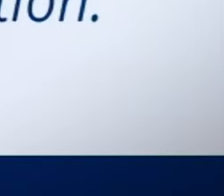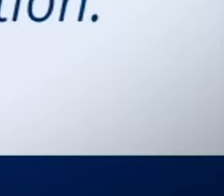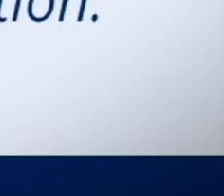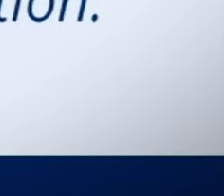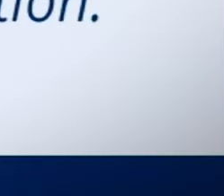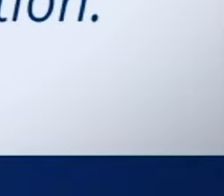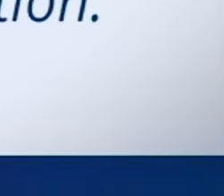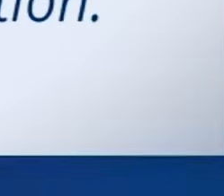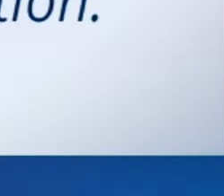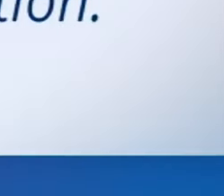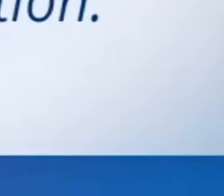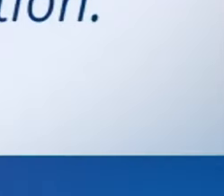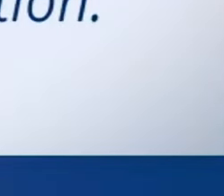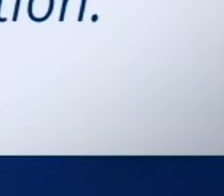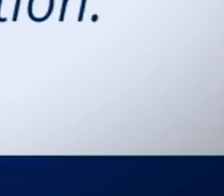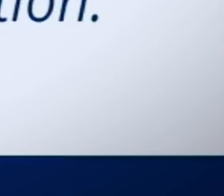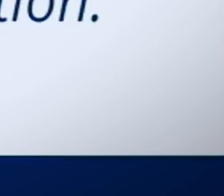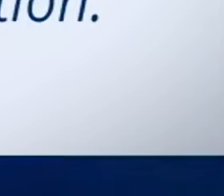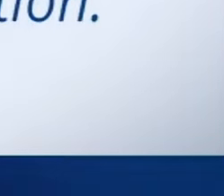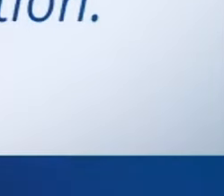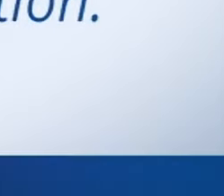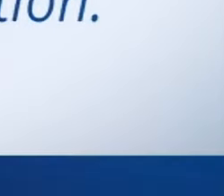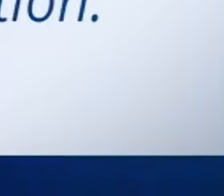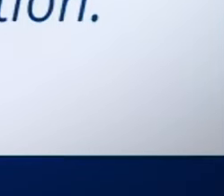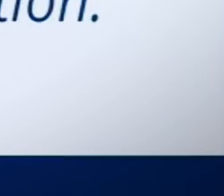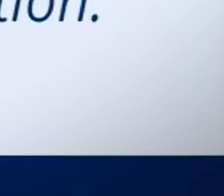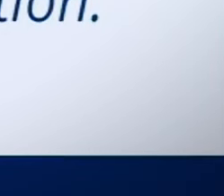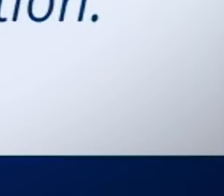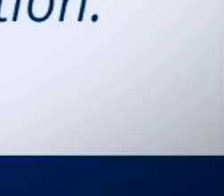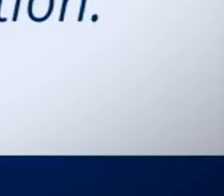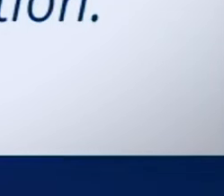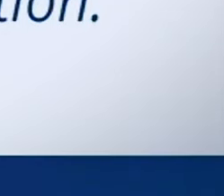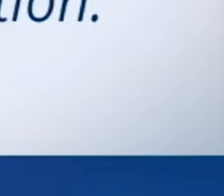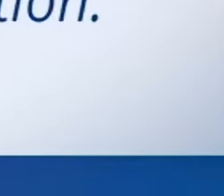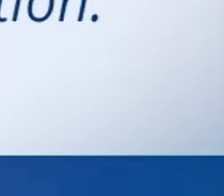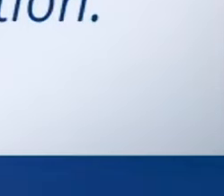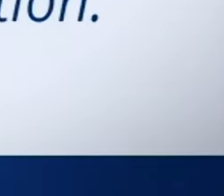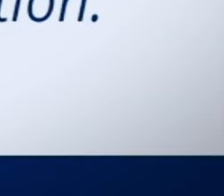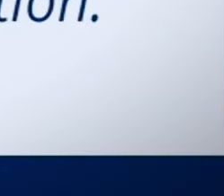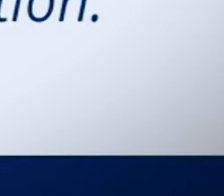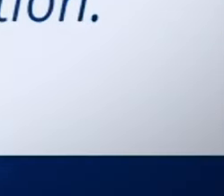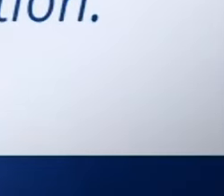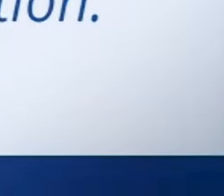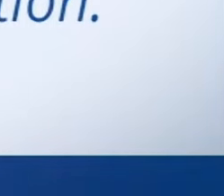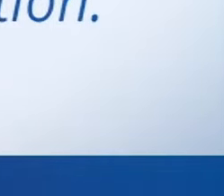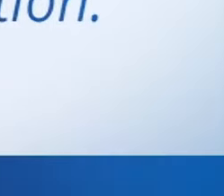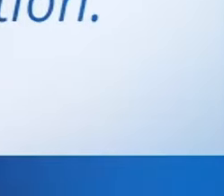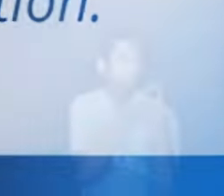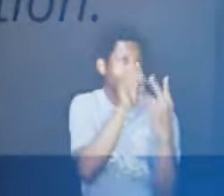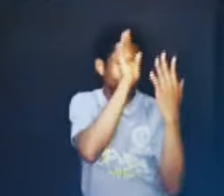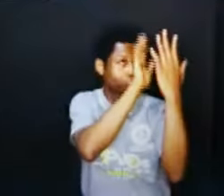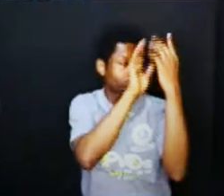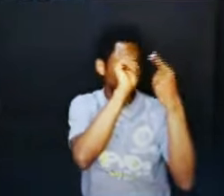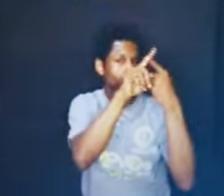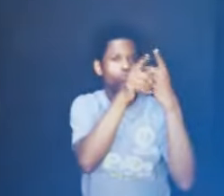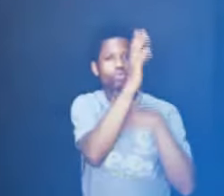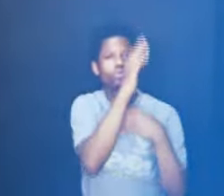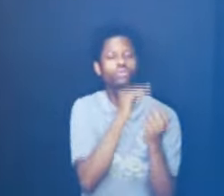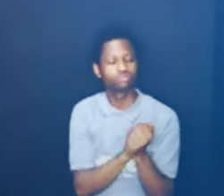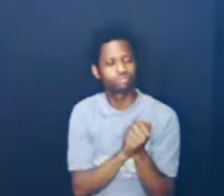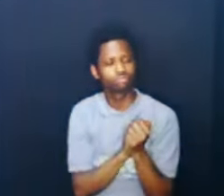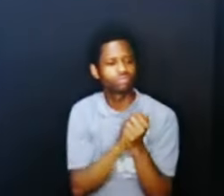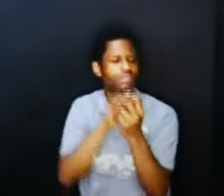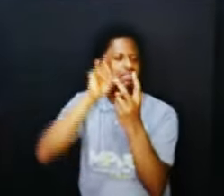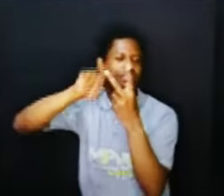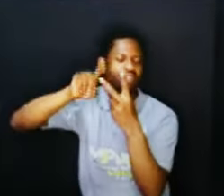reconciliation. So the first one is dealing with God. The second is confessing